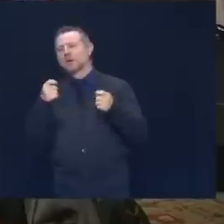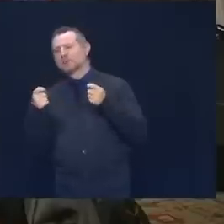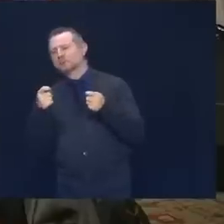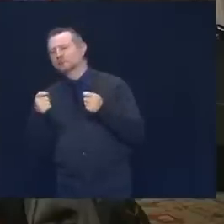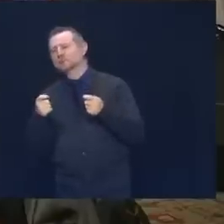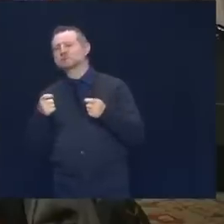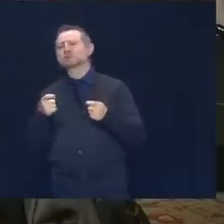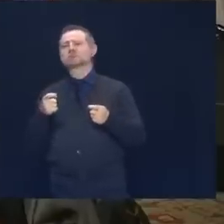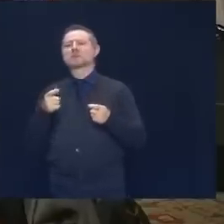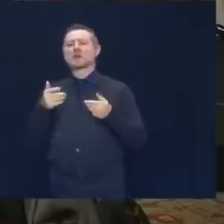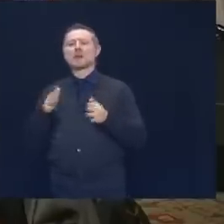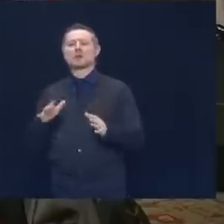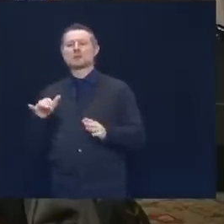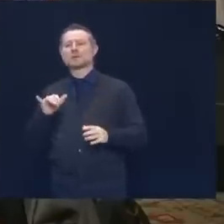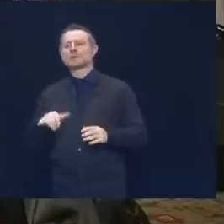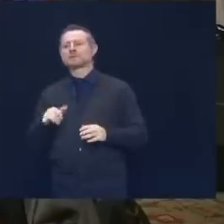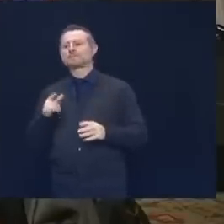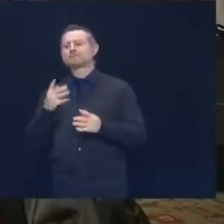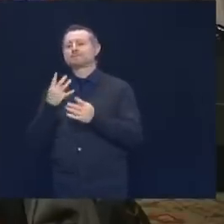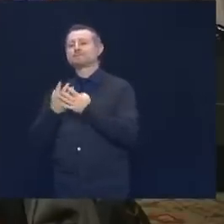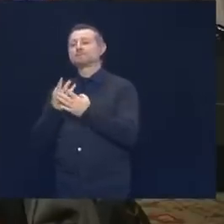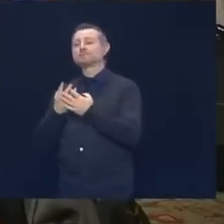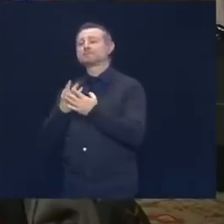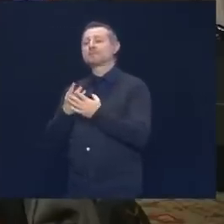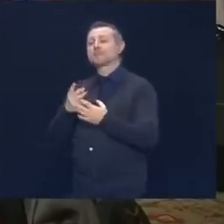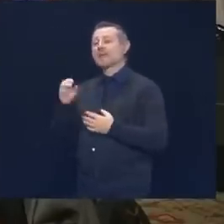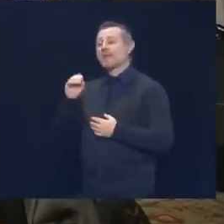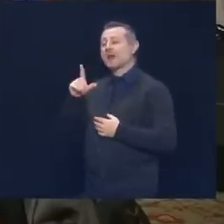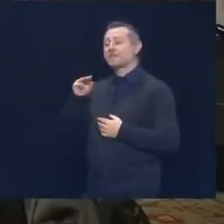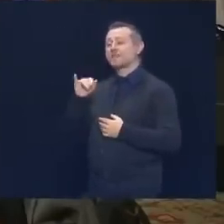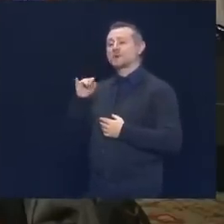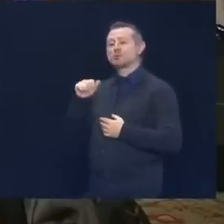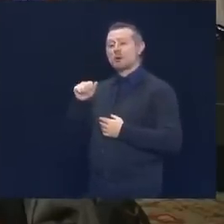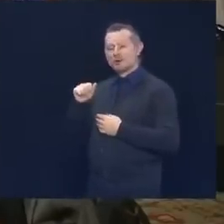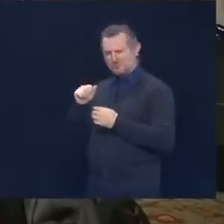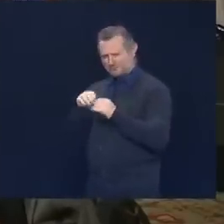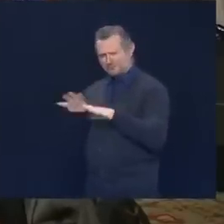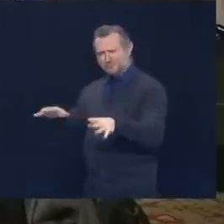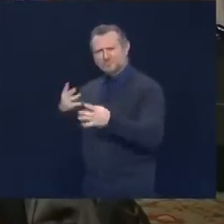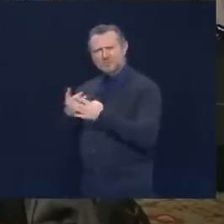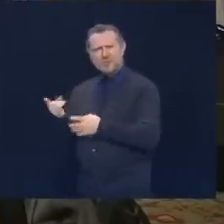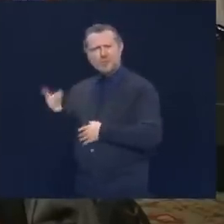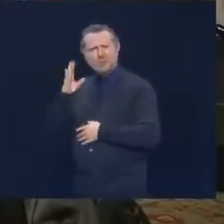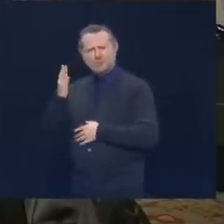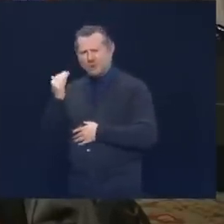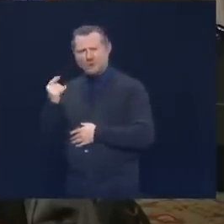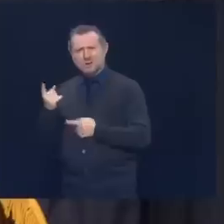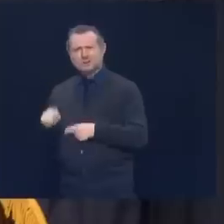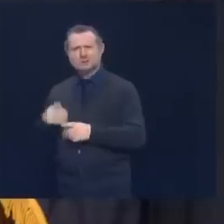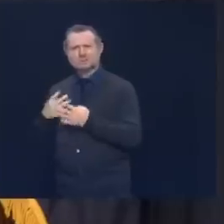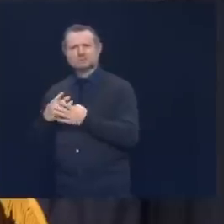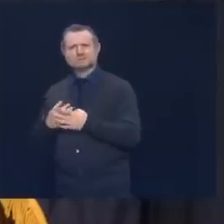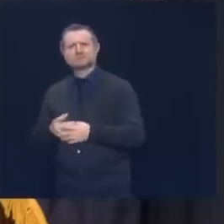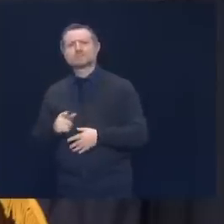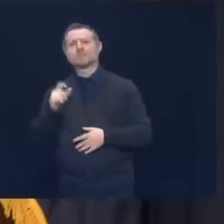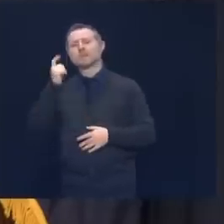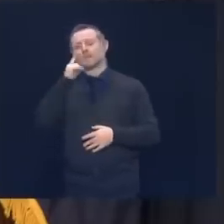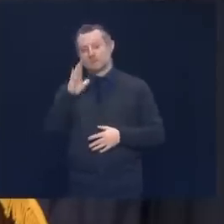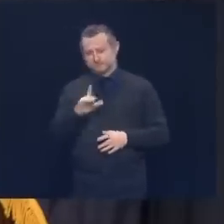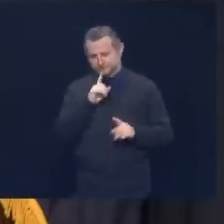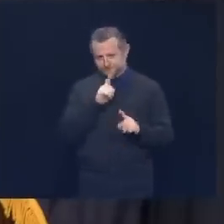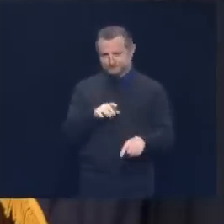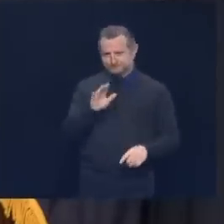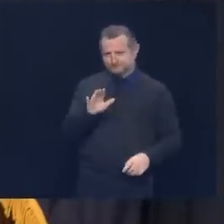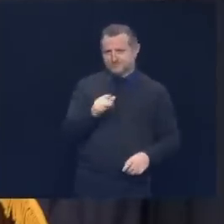outbreak at Elmira Correctional Facility to get so bad in Chemung County? First, we look at all different